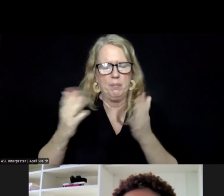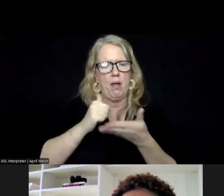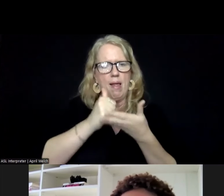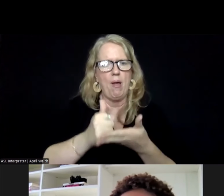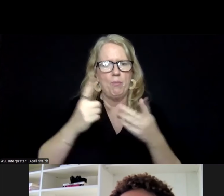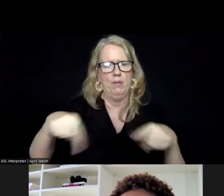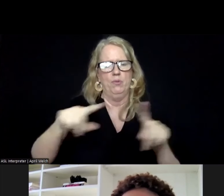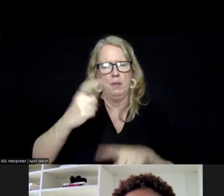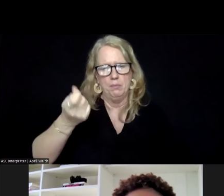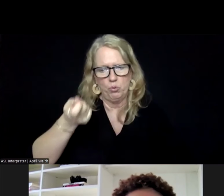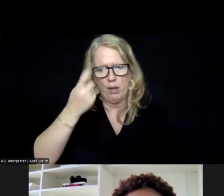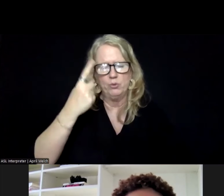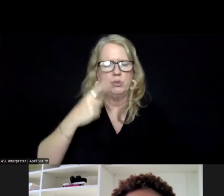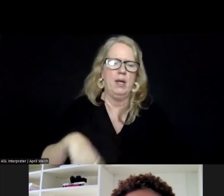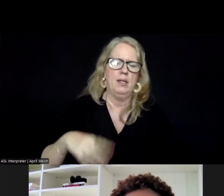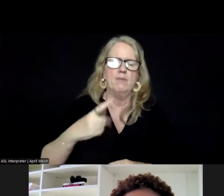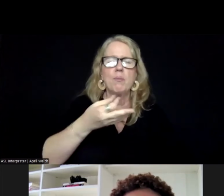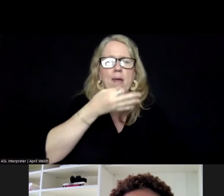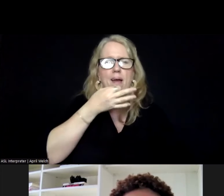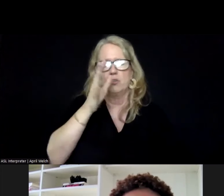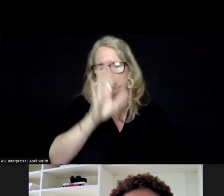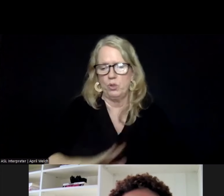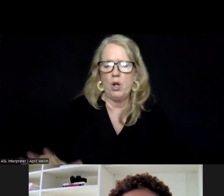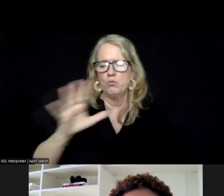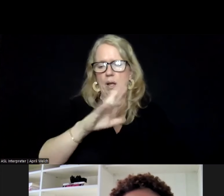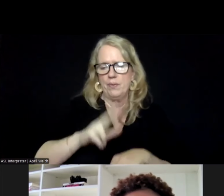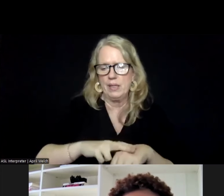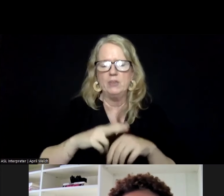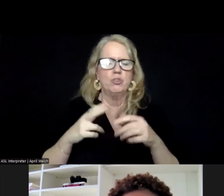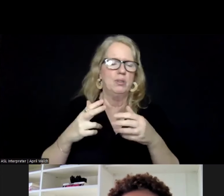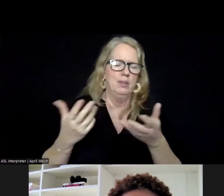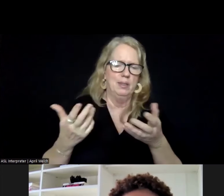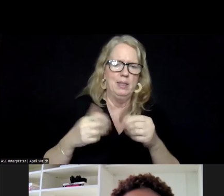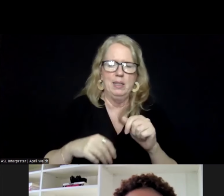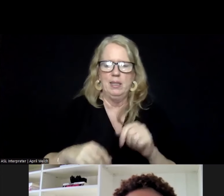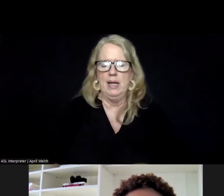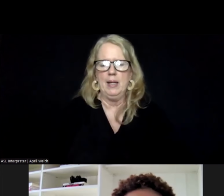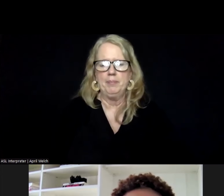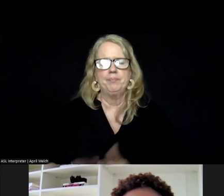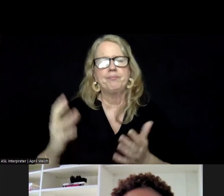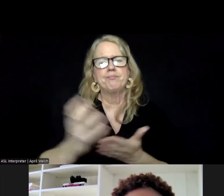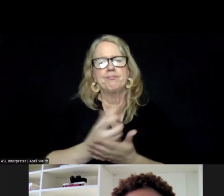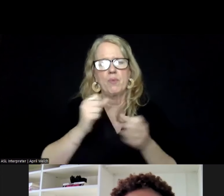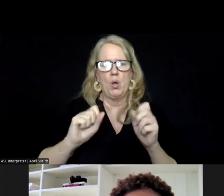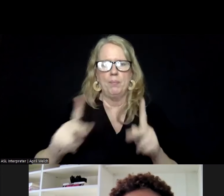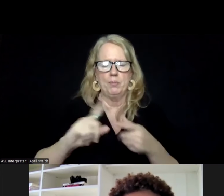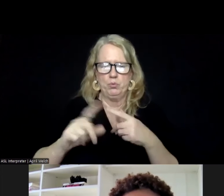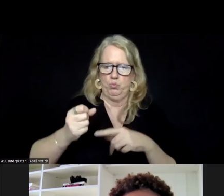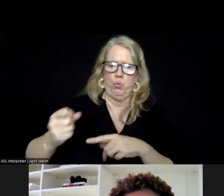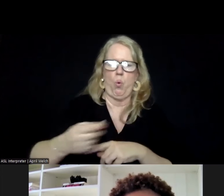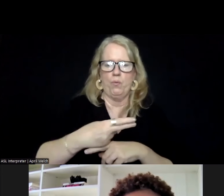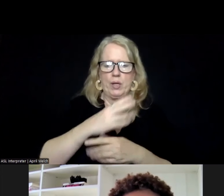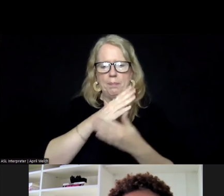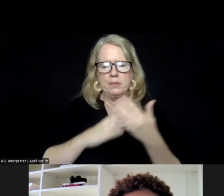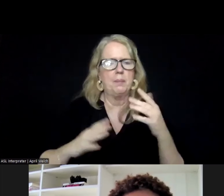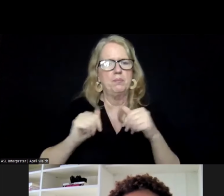from each other and from experts across the nation what some of the opportunities were to overcome some of the challenges they